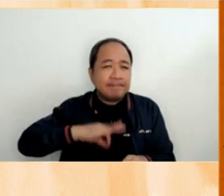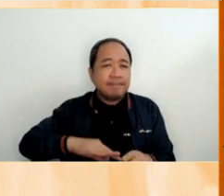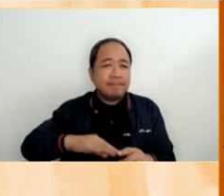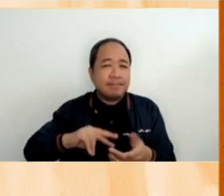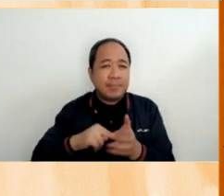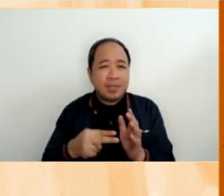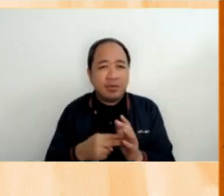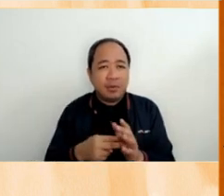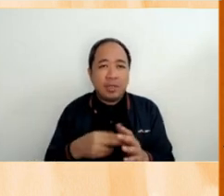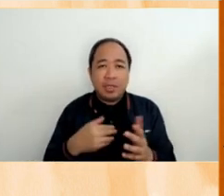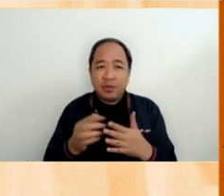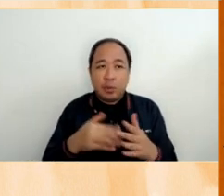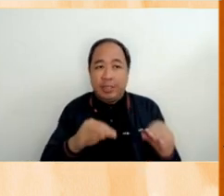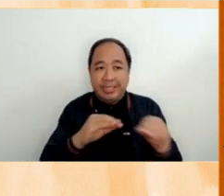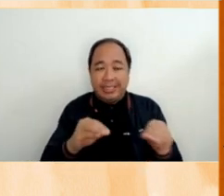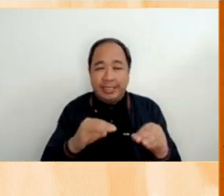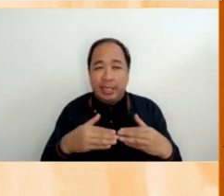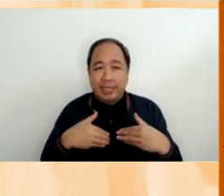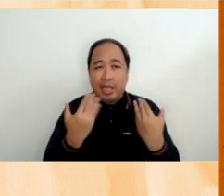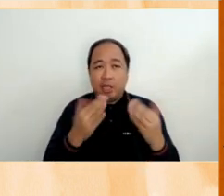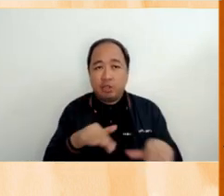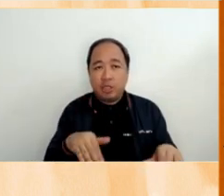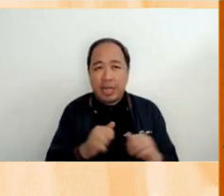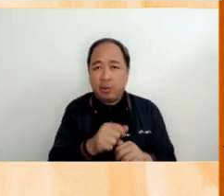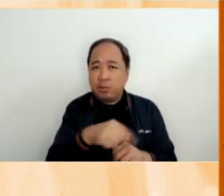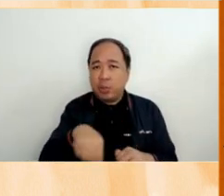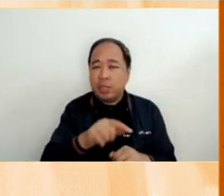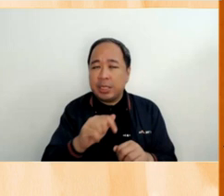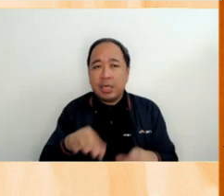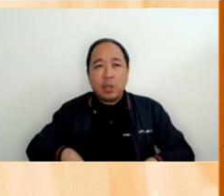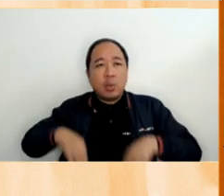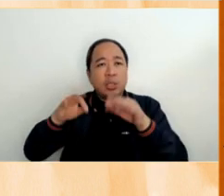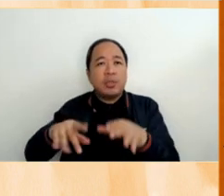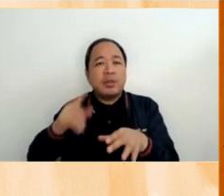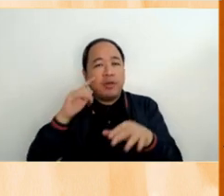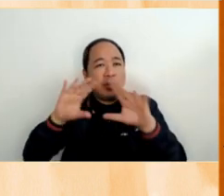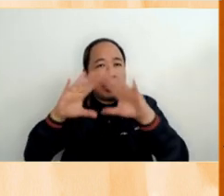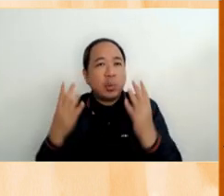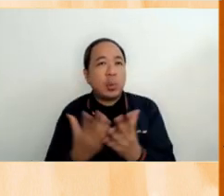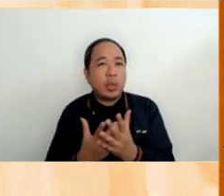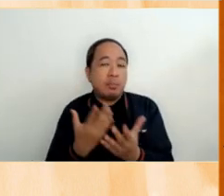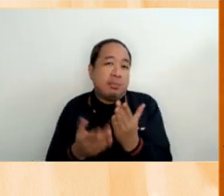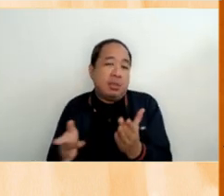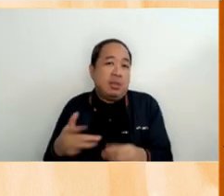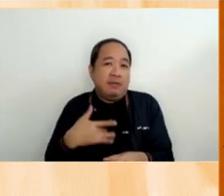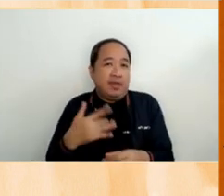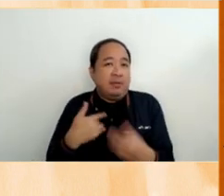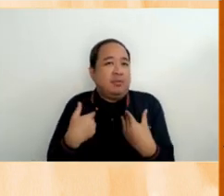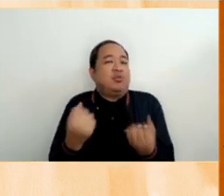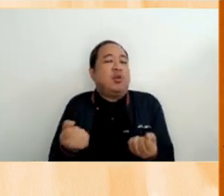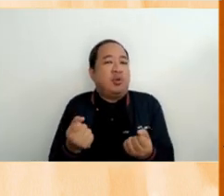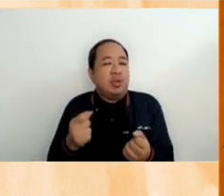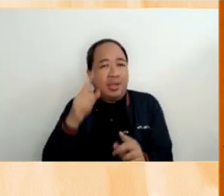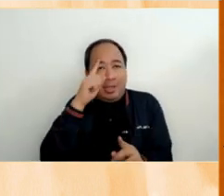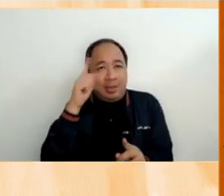young children how they can contribute to the world around them can give them a strong sense of purpose and